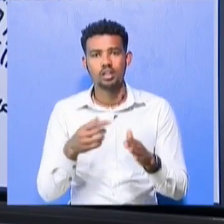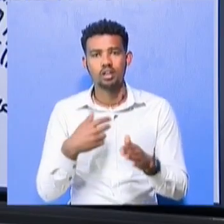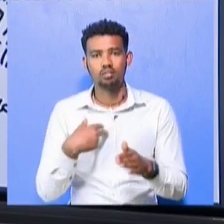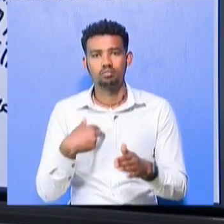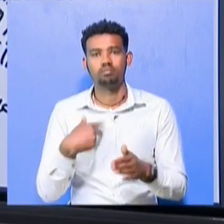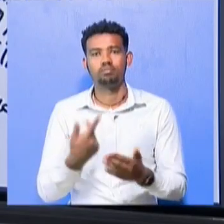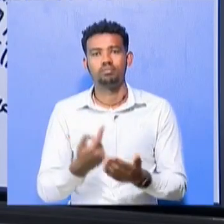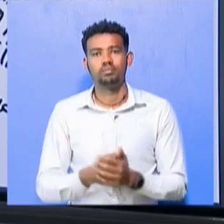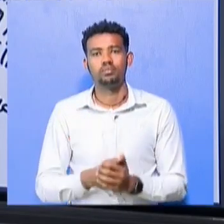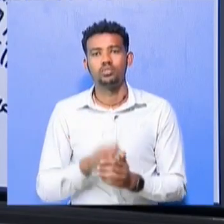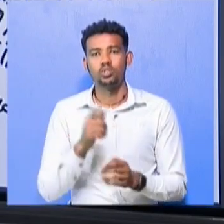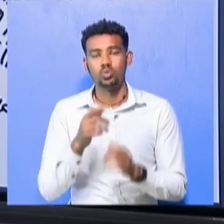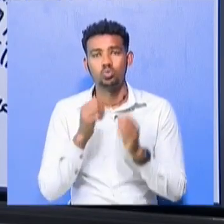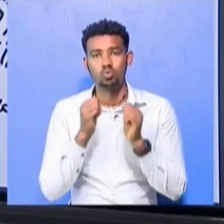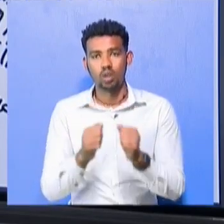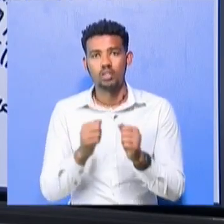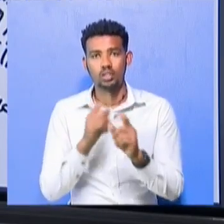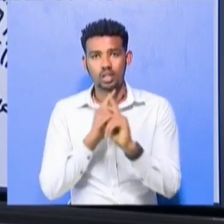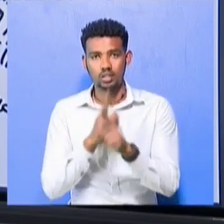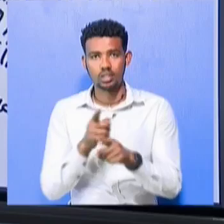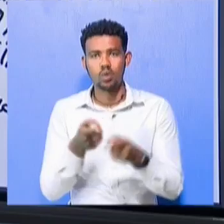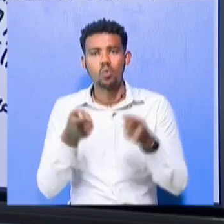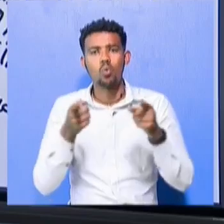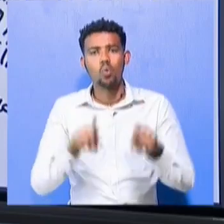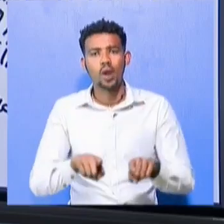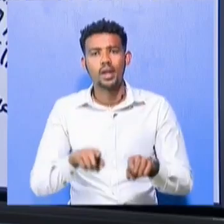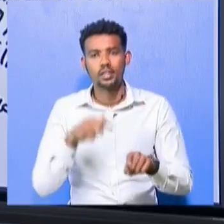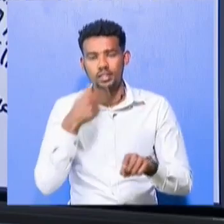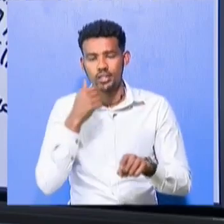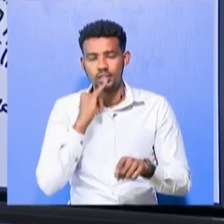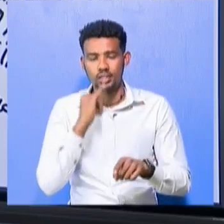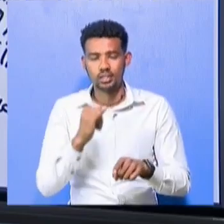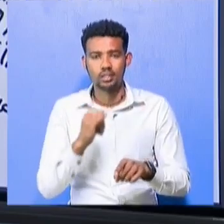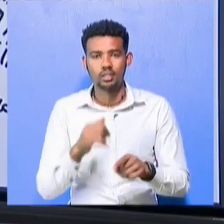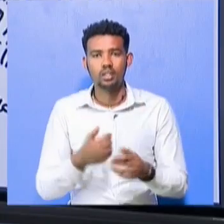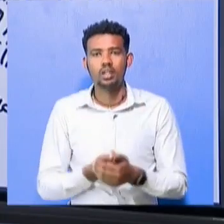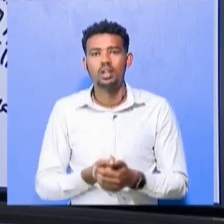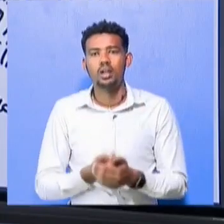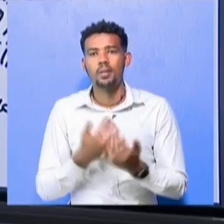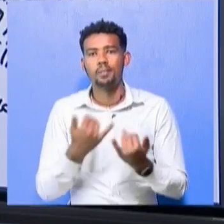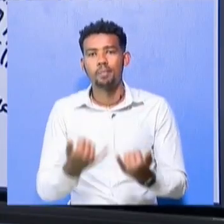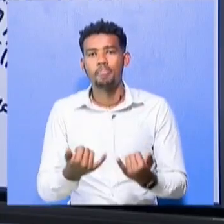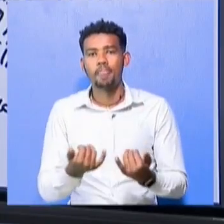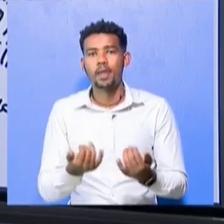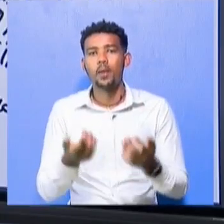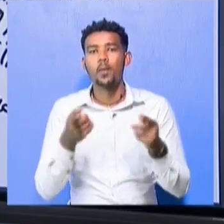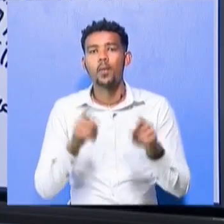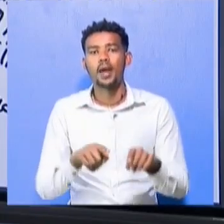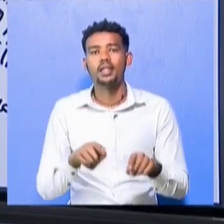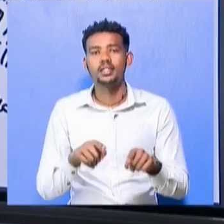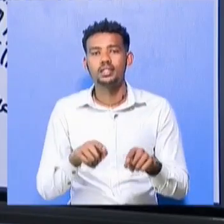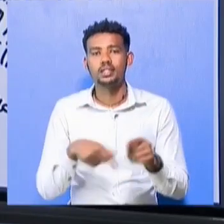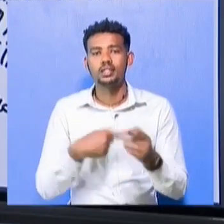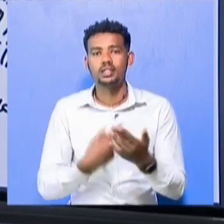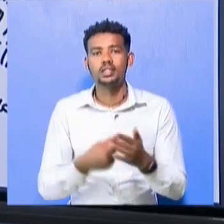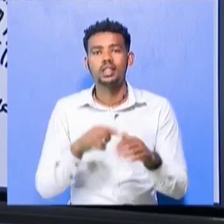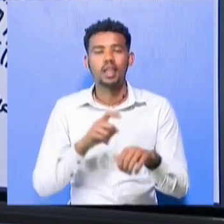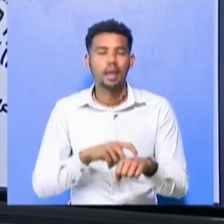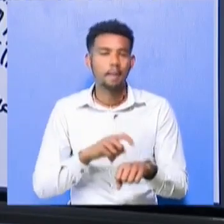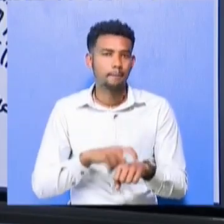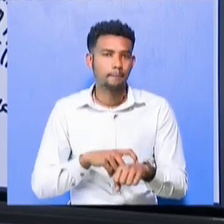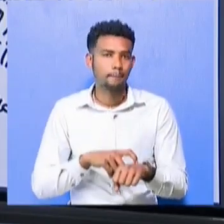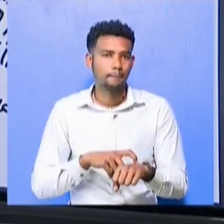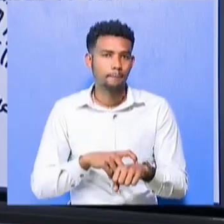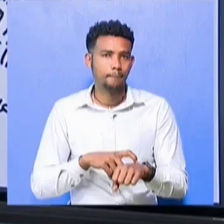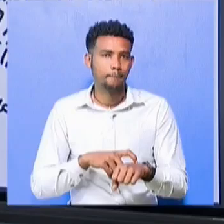right, you can't answer. When the question is that is when, here it is, when is already written here now. When stands for referring to that as the time.